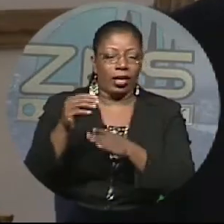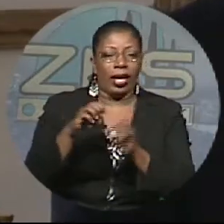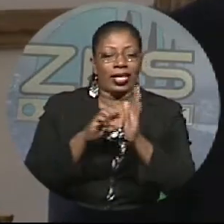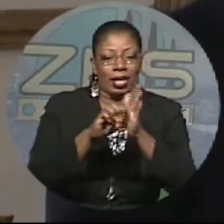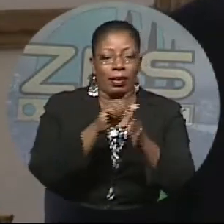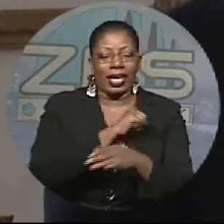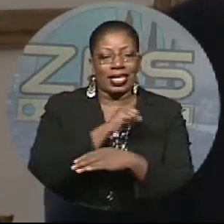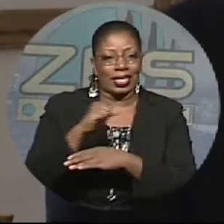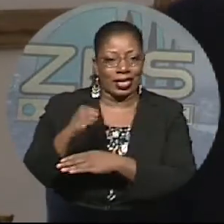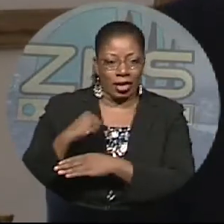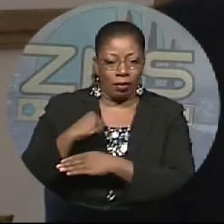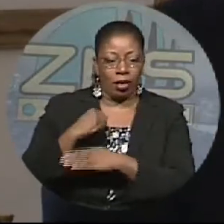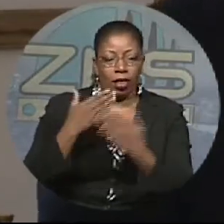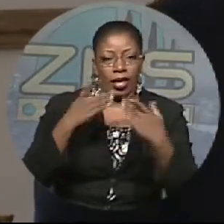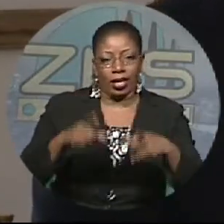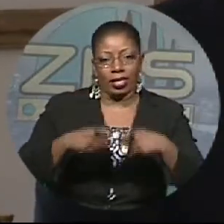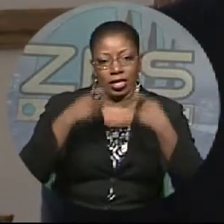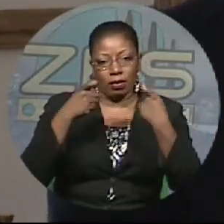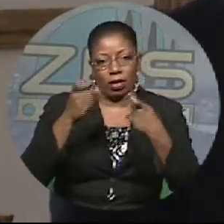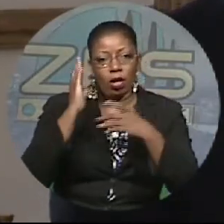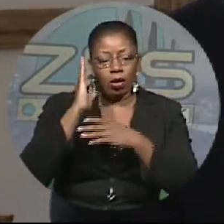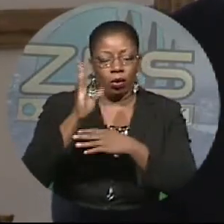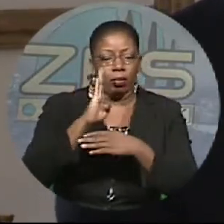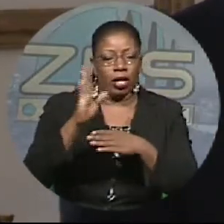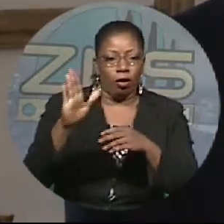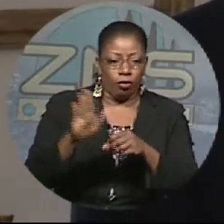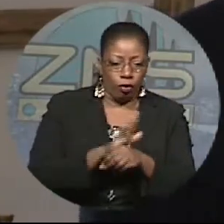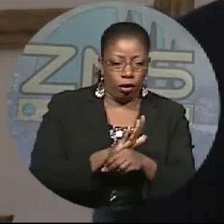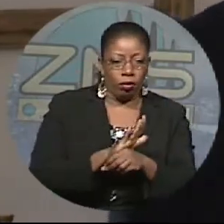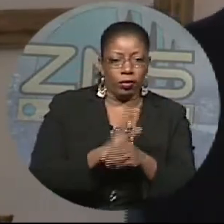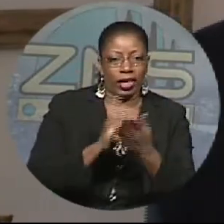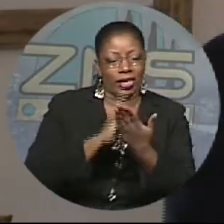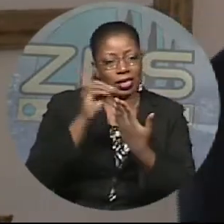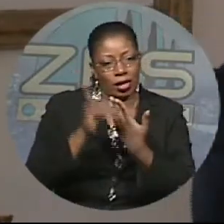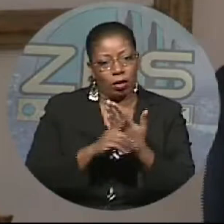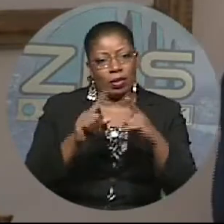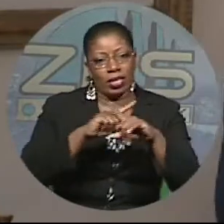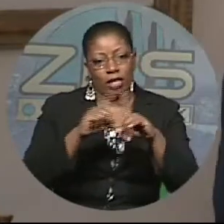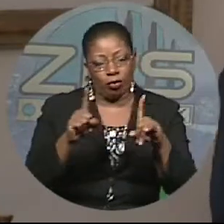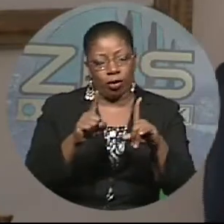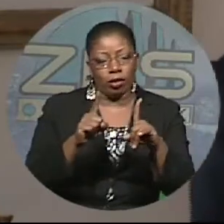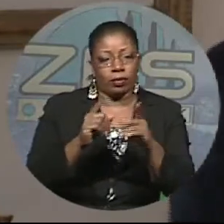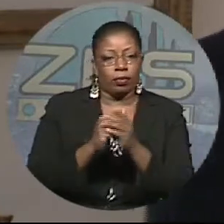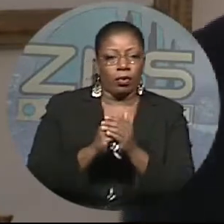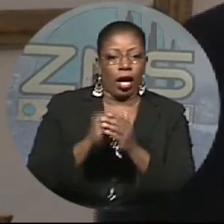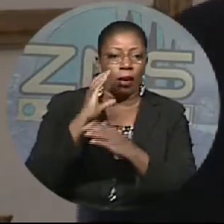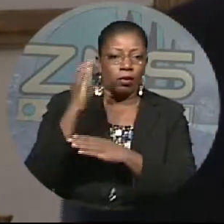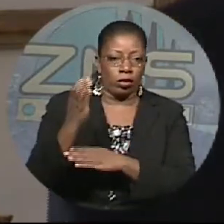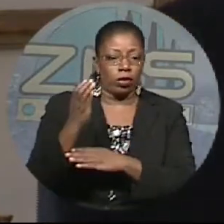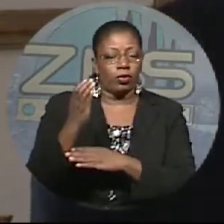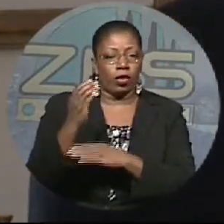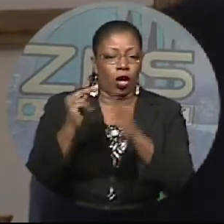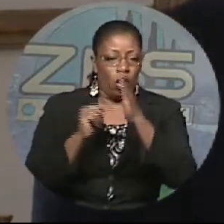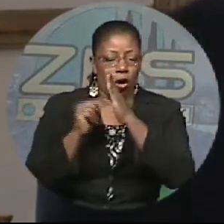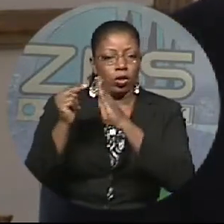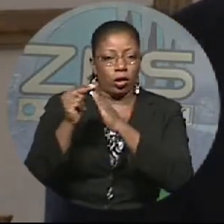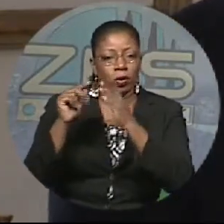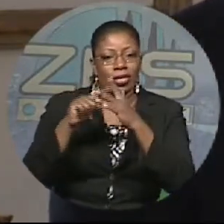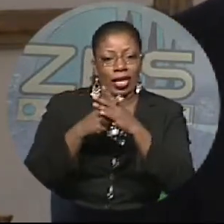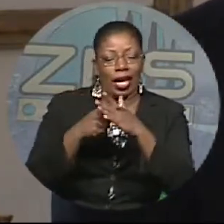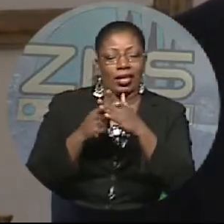makes Thanksgiving full. December is going to be a little bit different this year versus other years. Christmas for the hotels is going to start a little bit